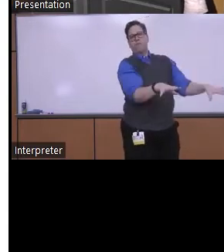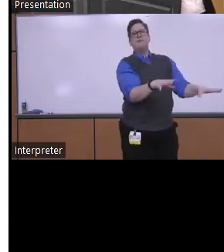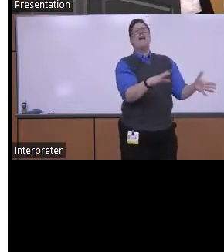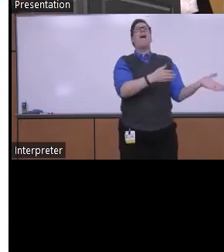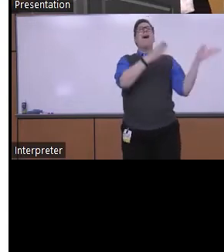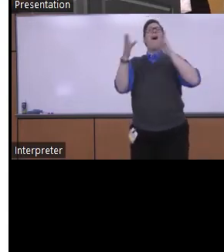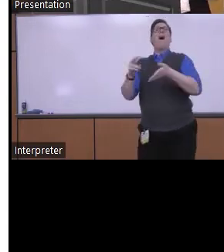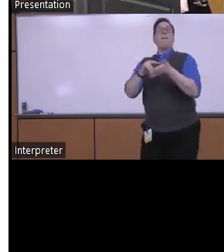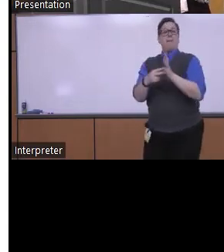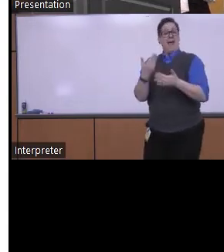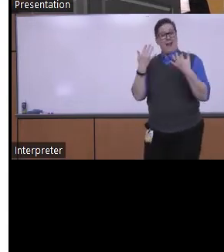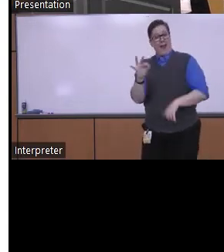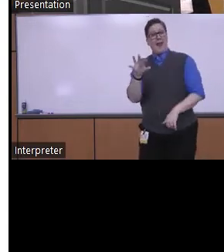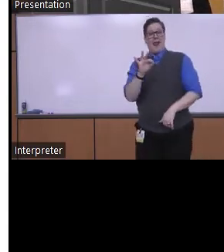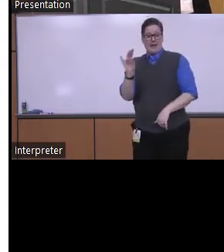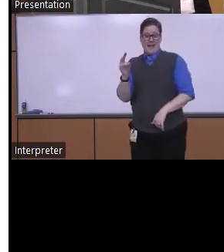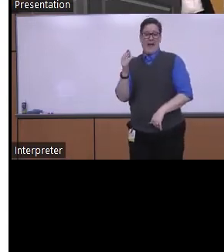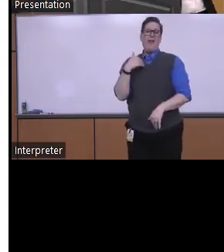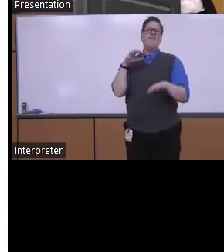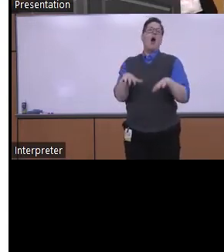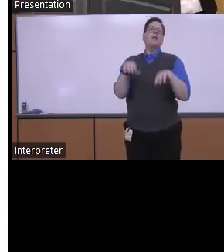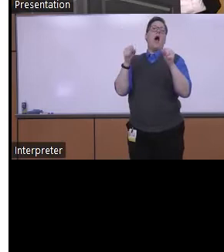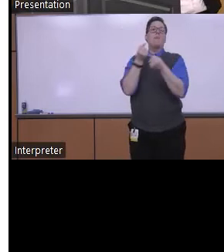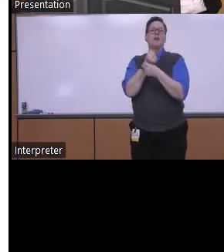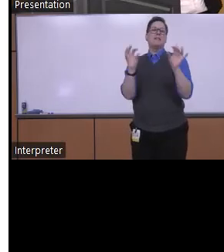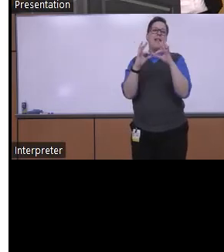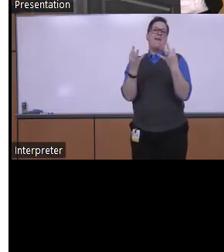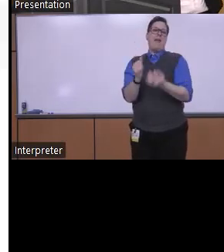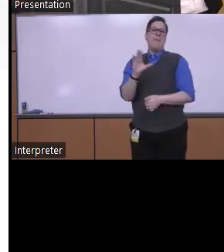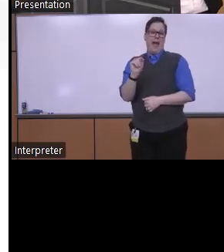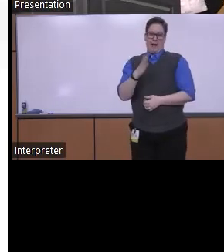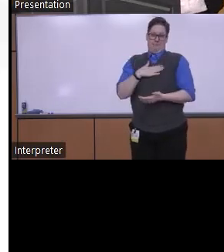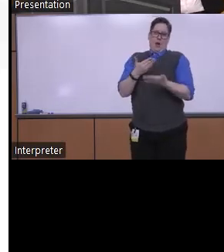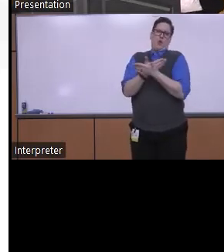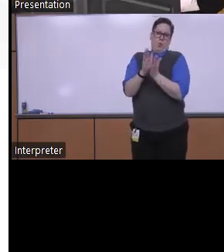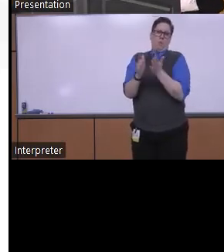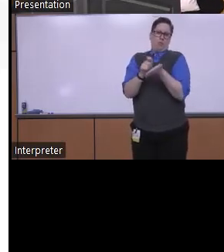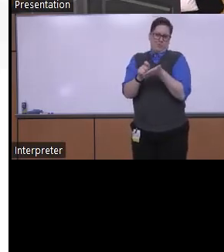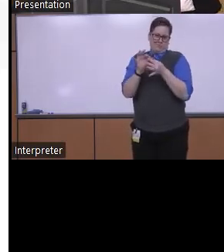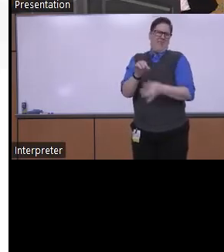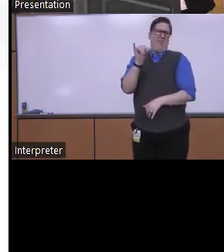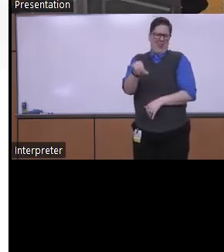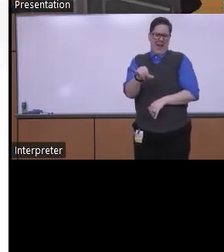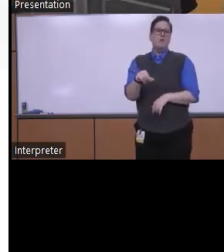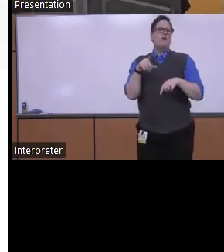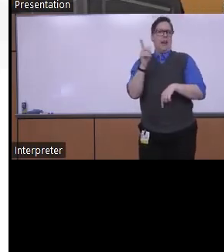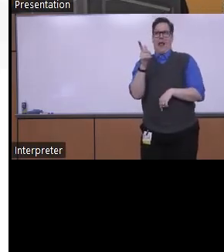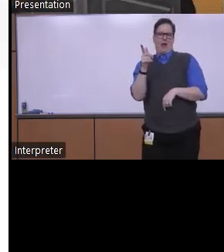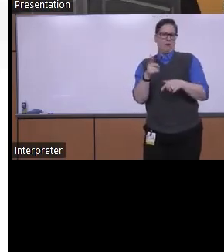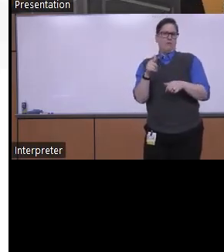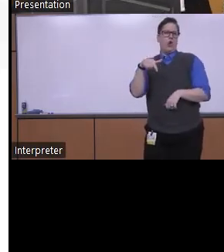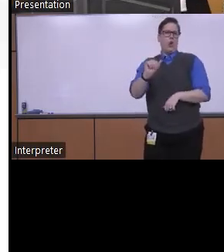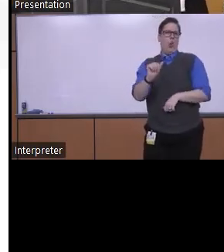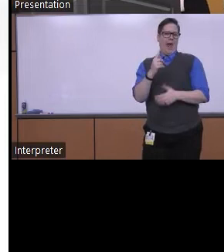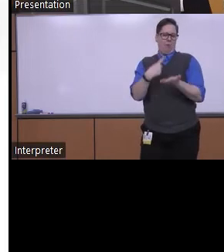the 1997 Adoption and Safe Families Act, which is my new book project. So I can, in the Q&A, I can talk about that